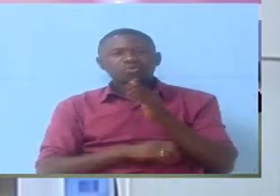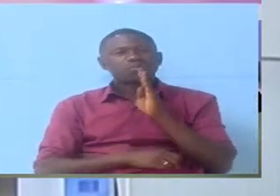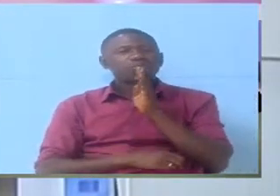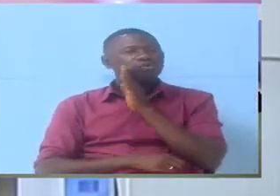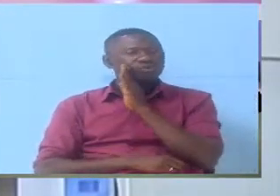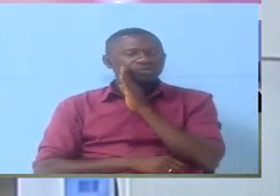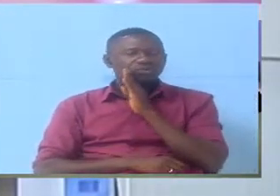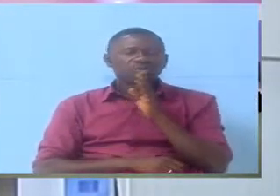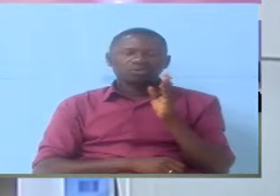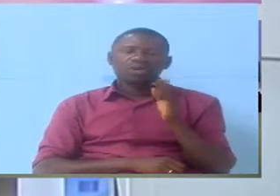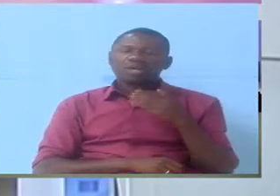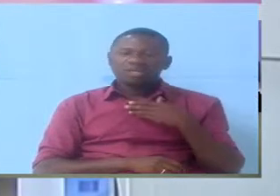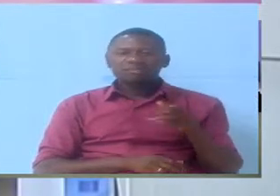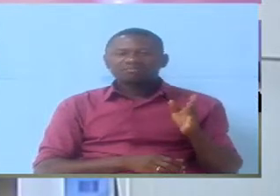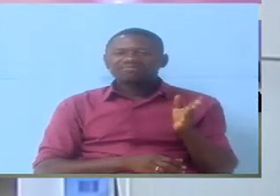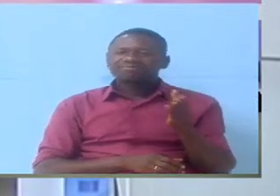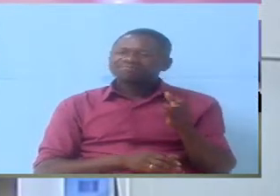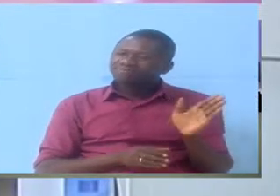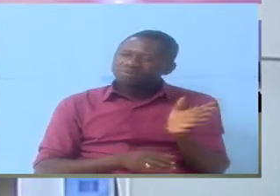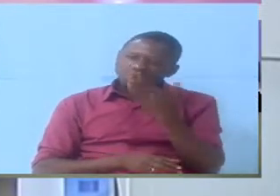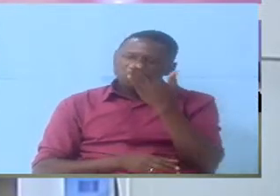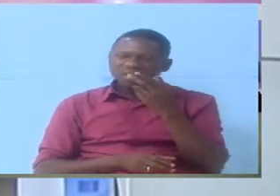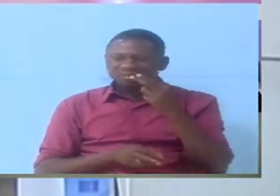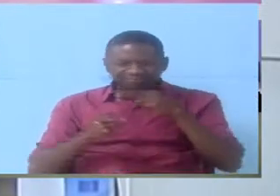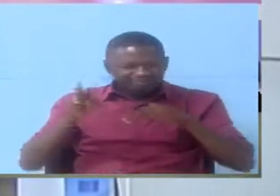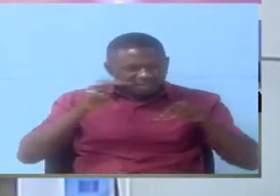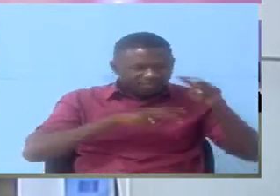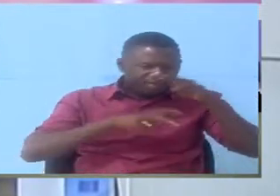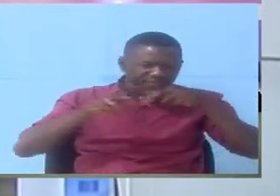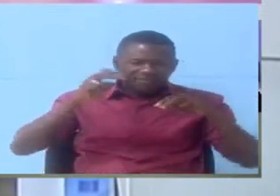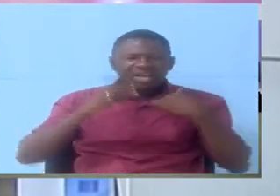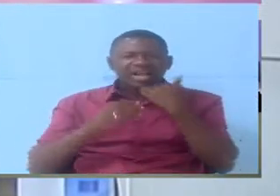go to Burfoot on a fact-finding mission.